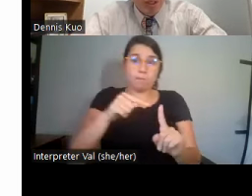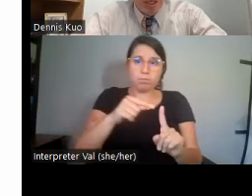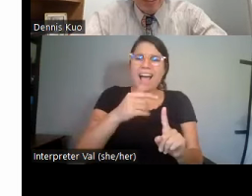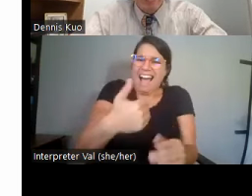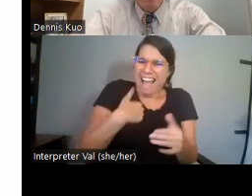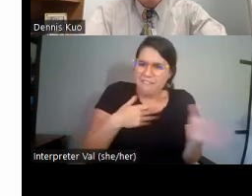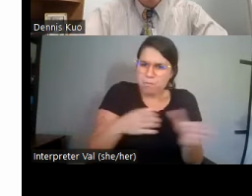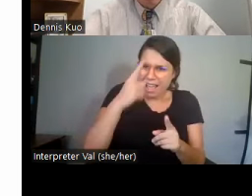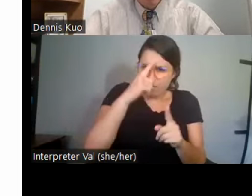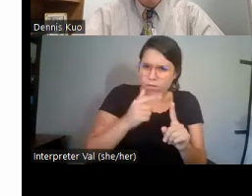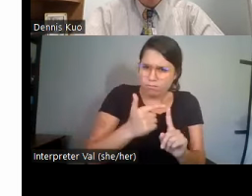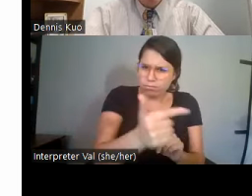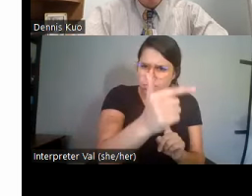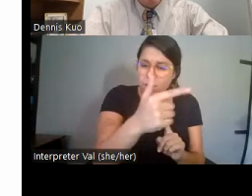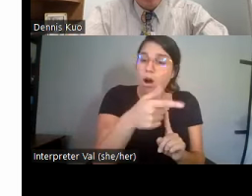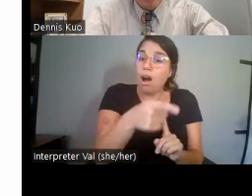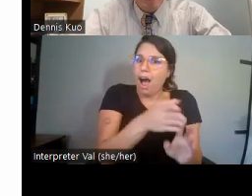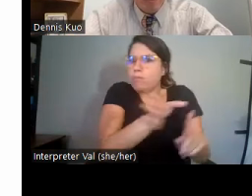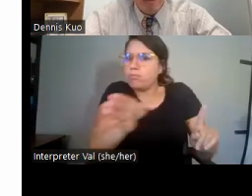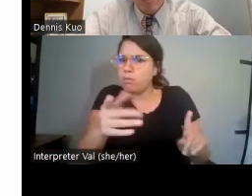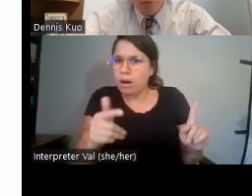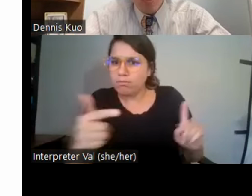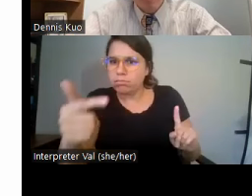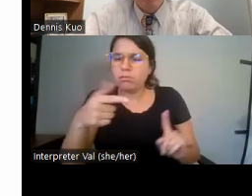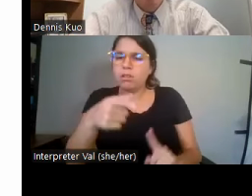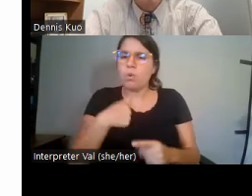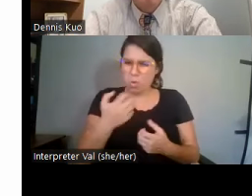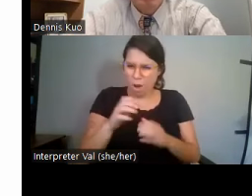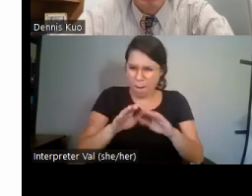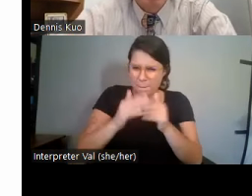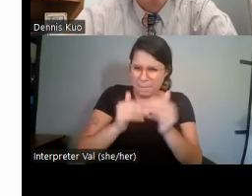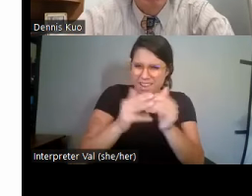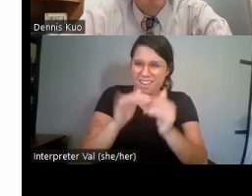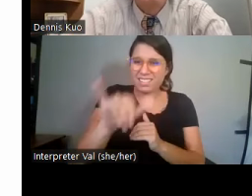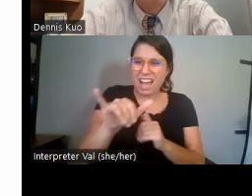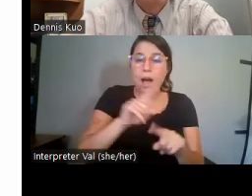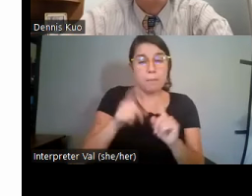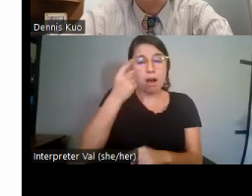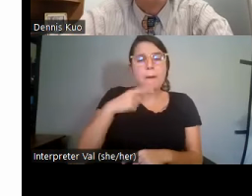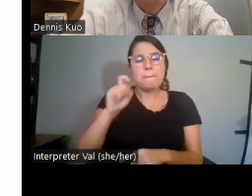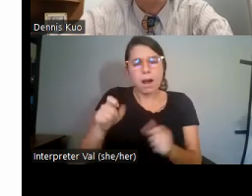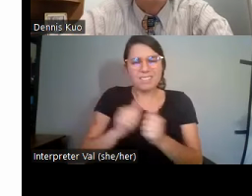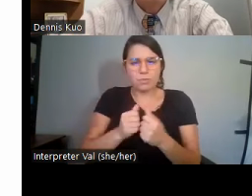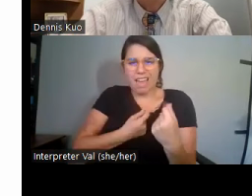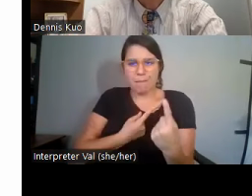resources, and building that roadmap with empathy is what the blueprint is all about.